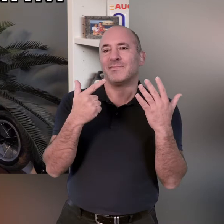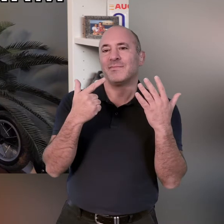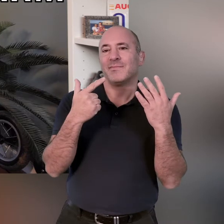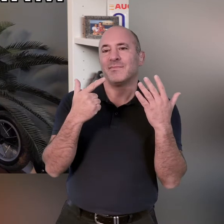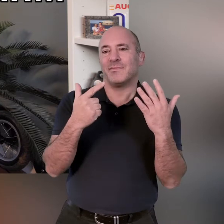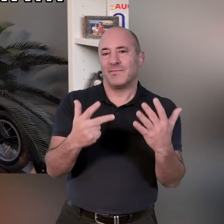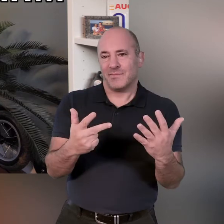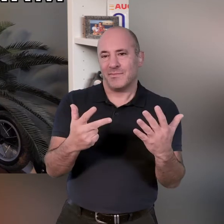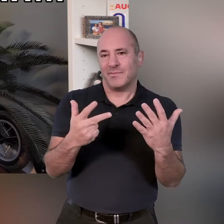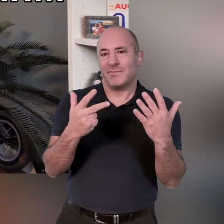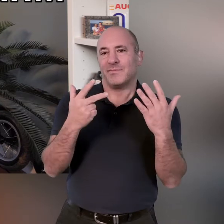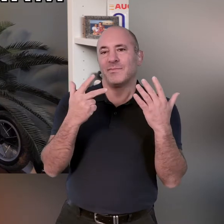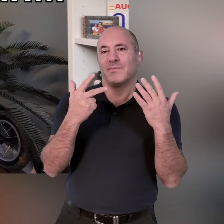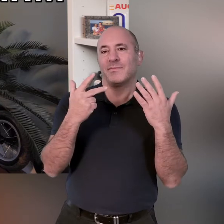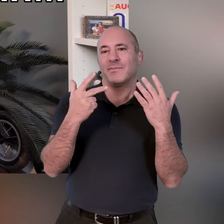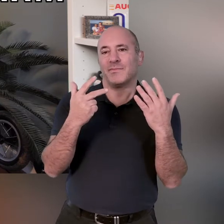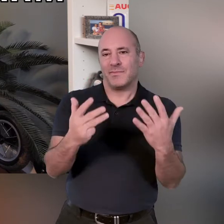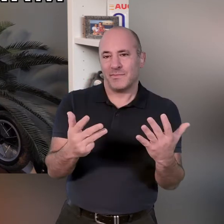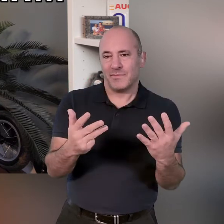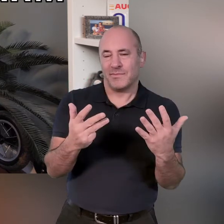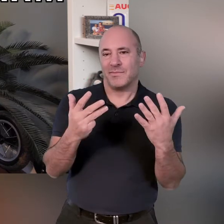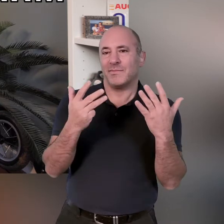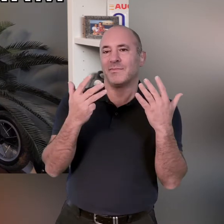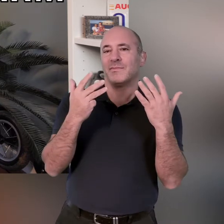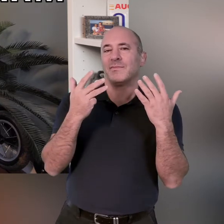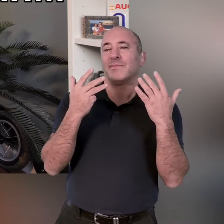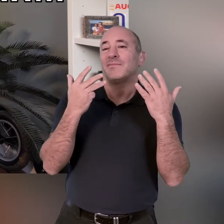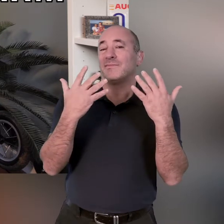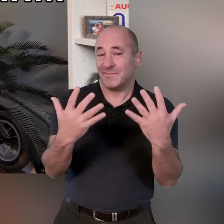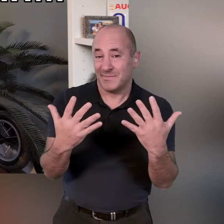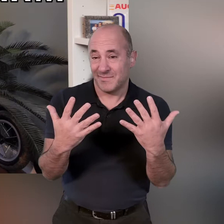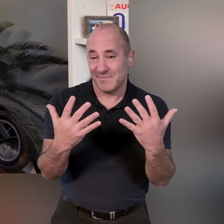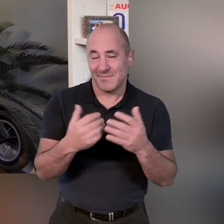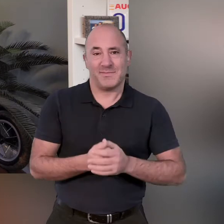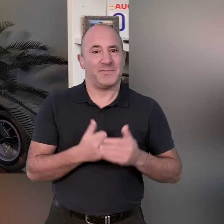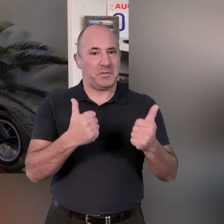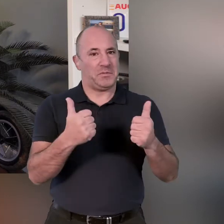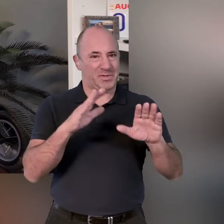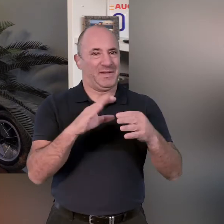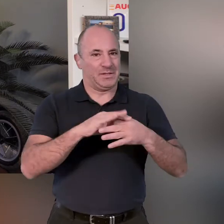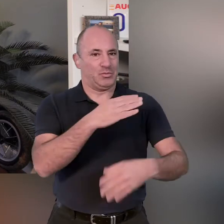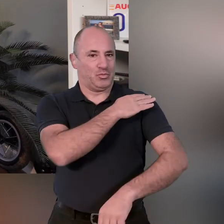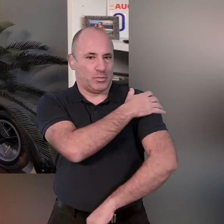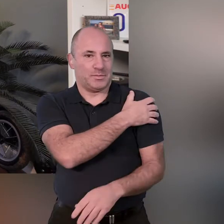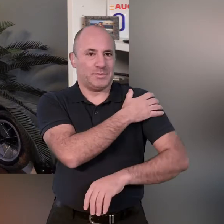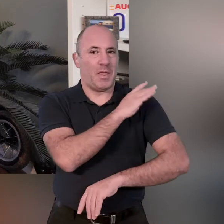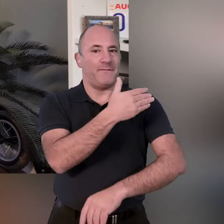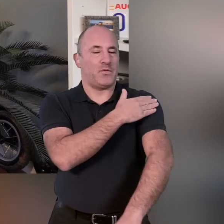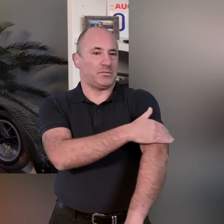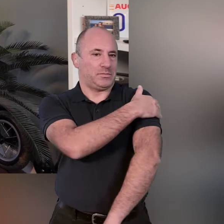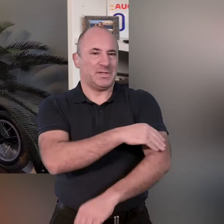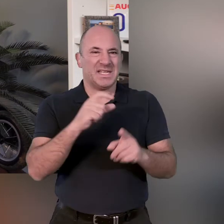7, 8, 9, last one, 10. So this is, again, I say working on the